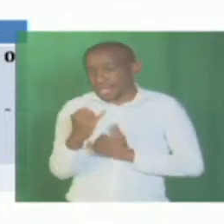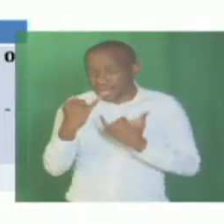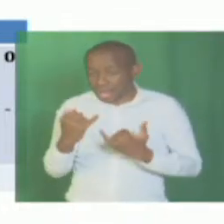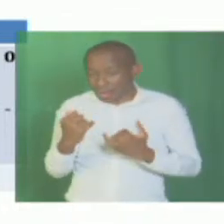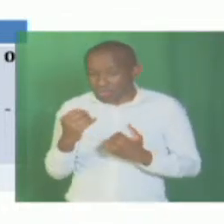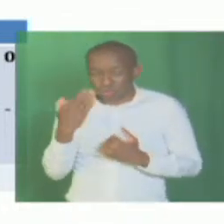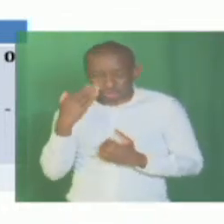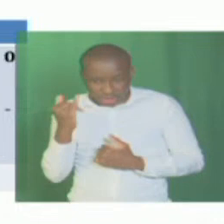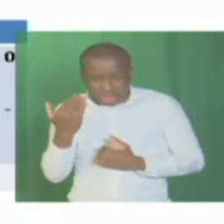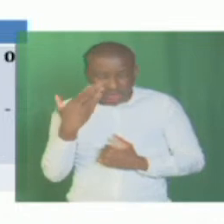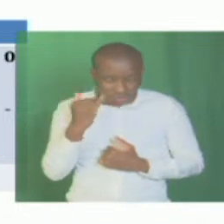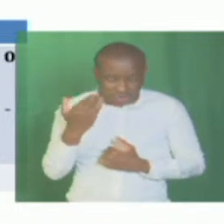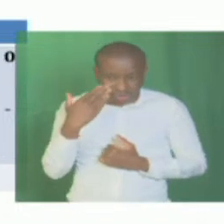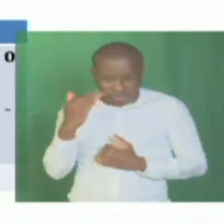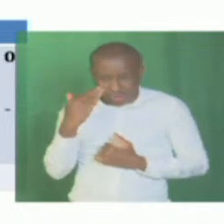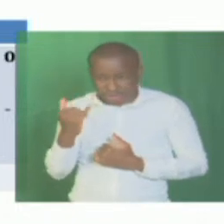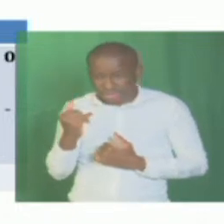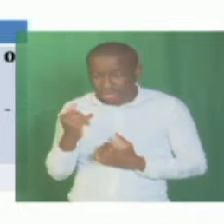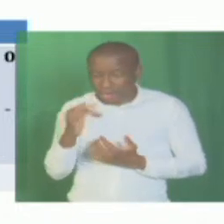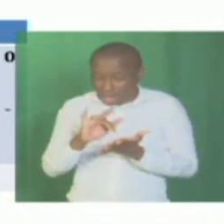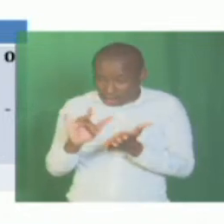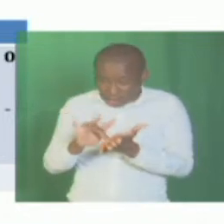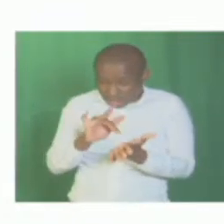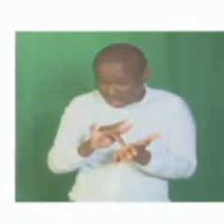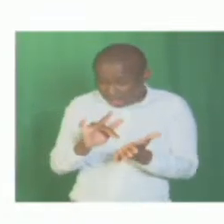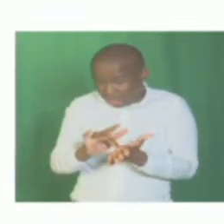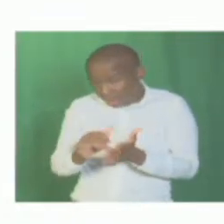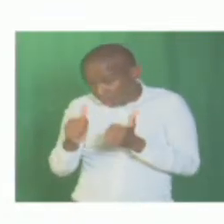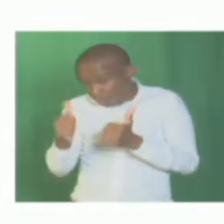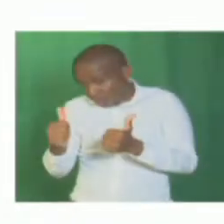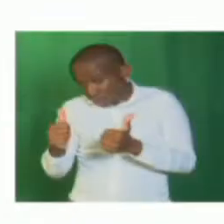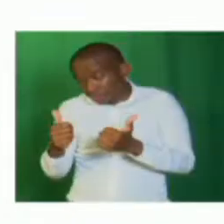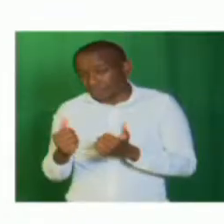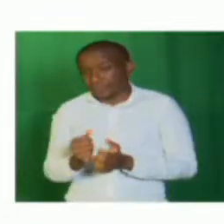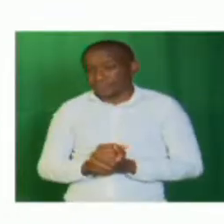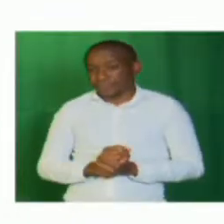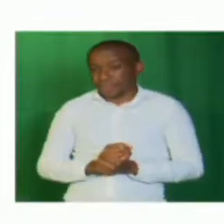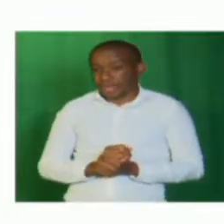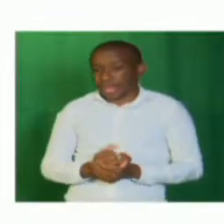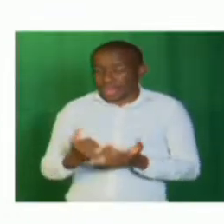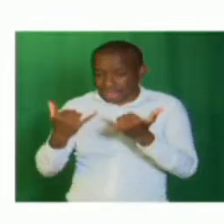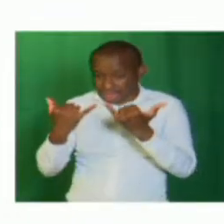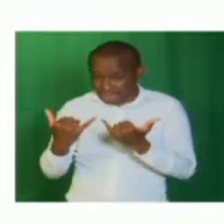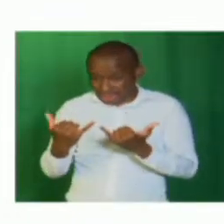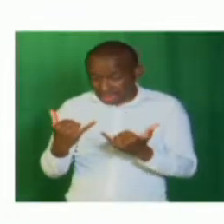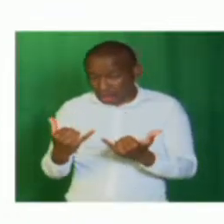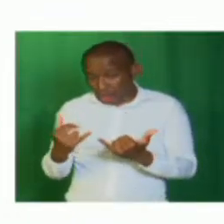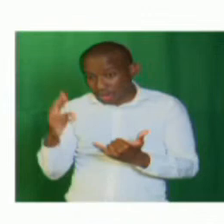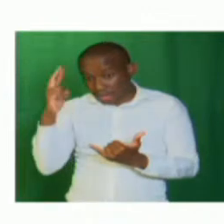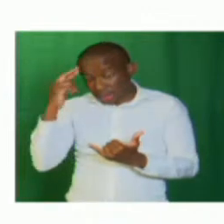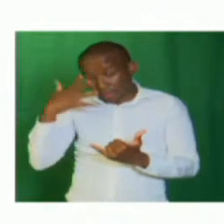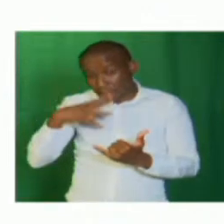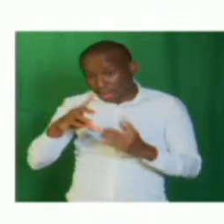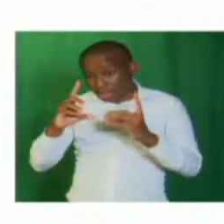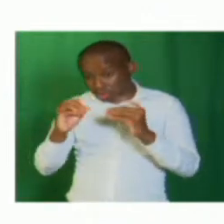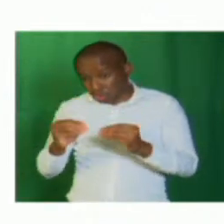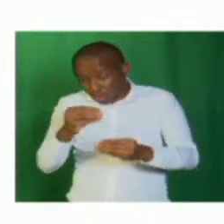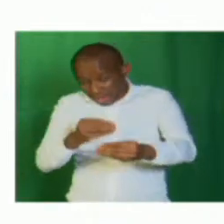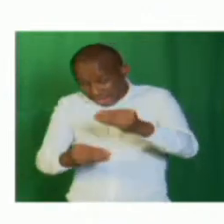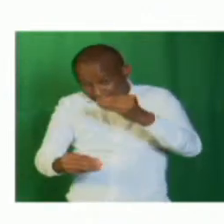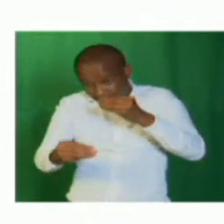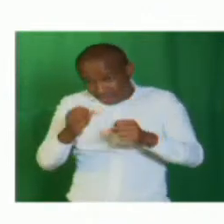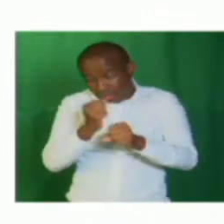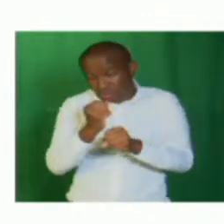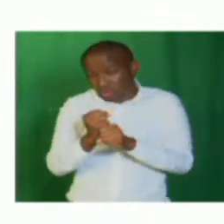checking if you have done your calculations properly. So we were supposed to do the inverse of composite